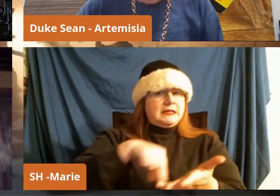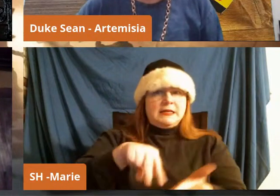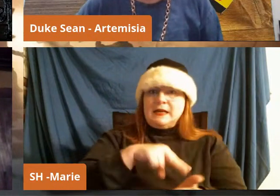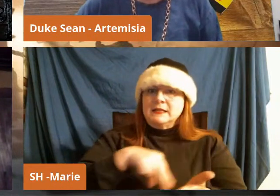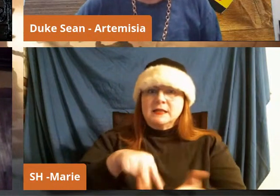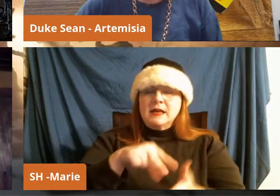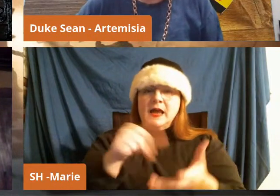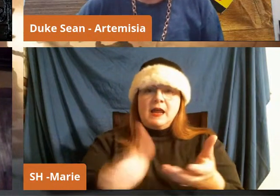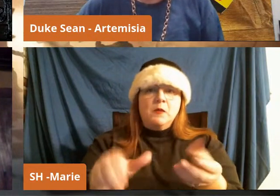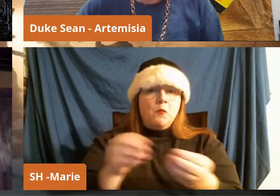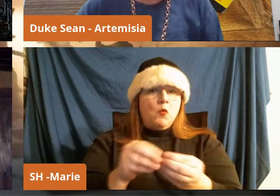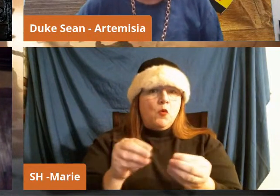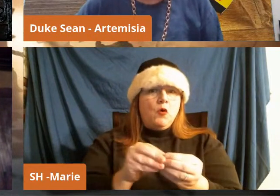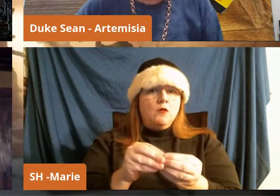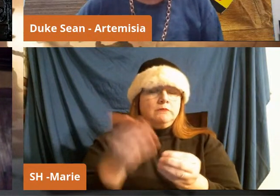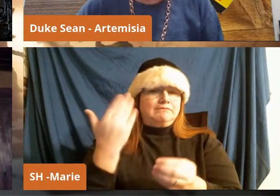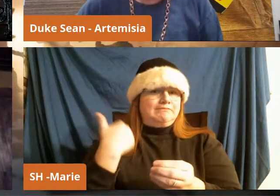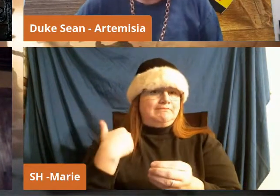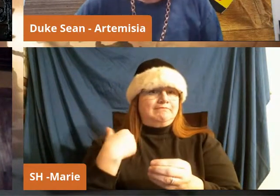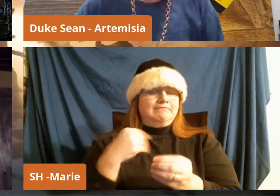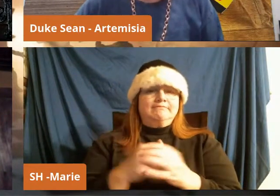SCA events as there once was.